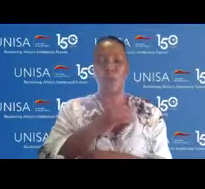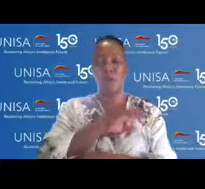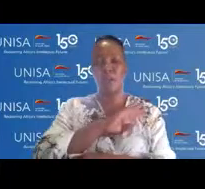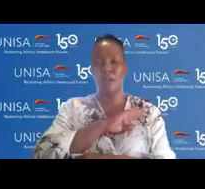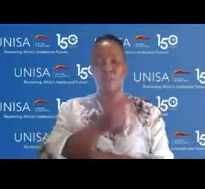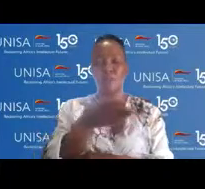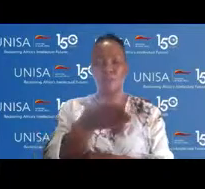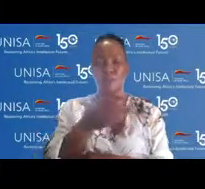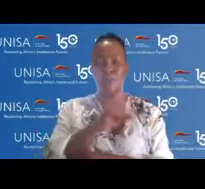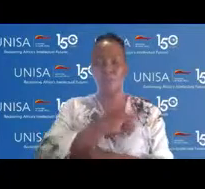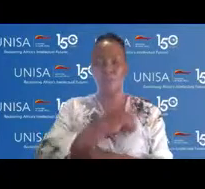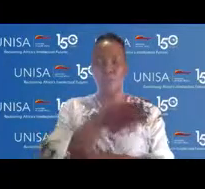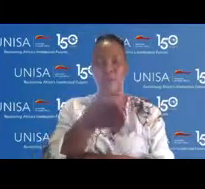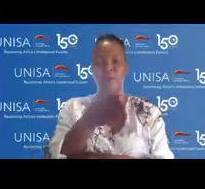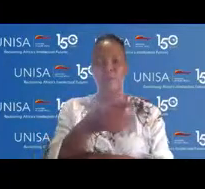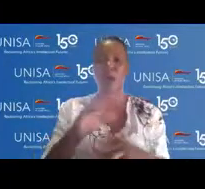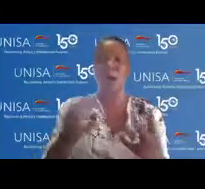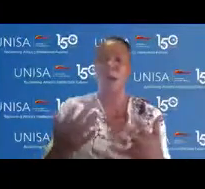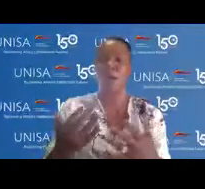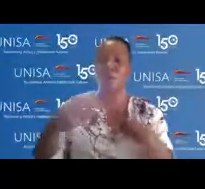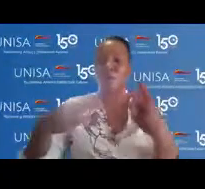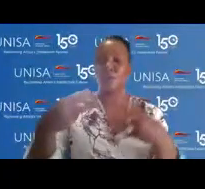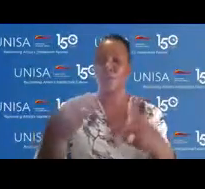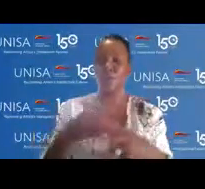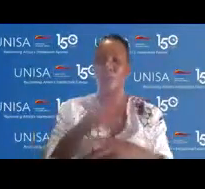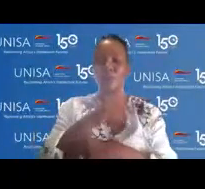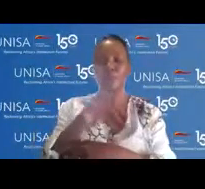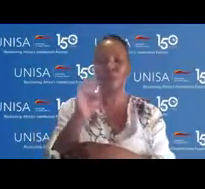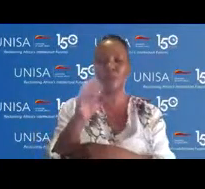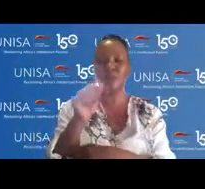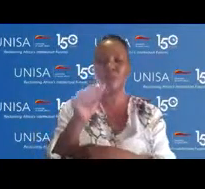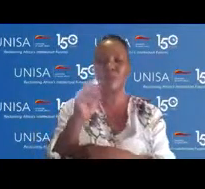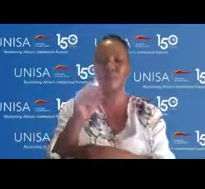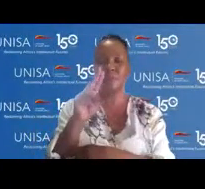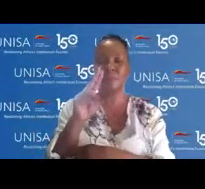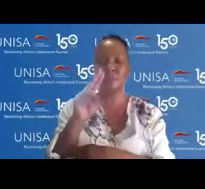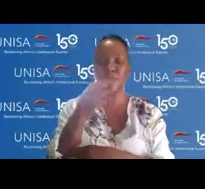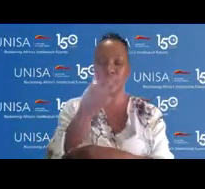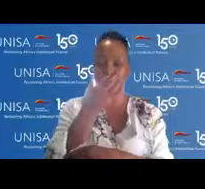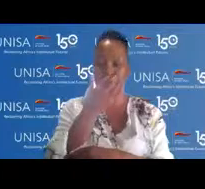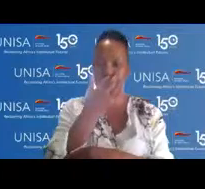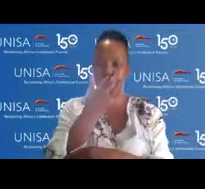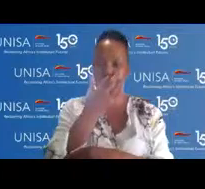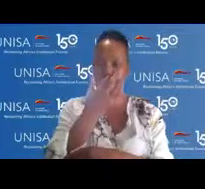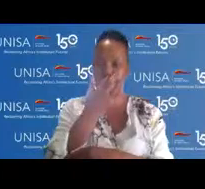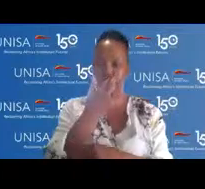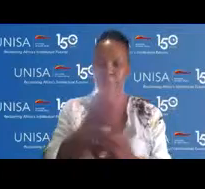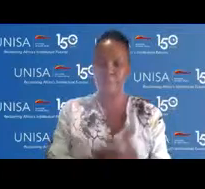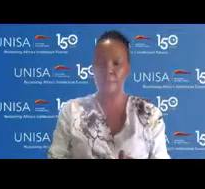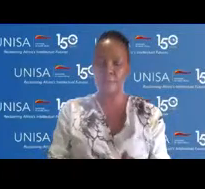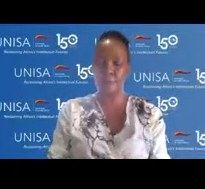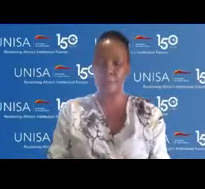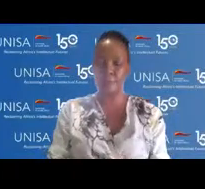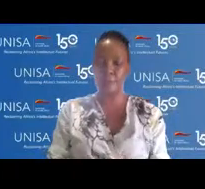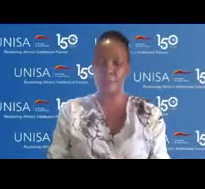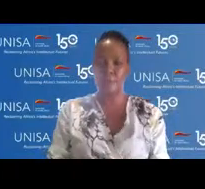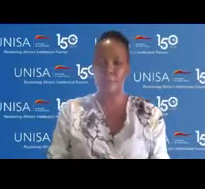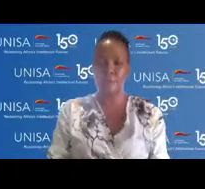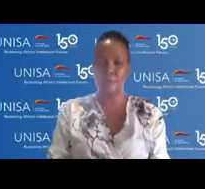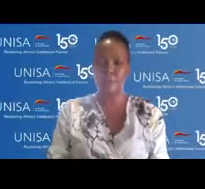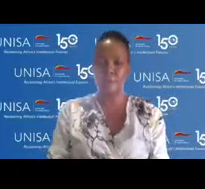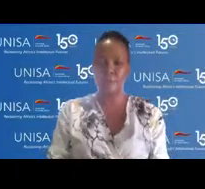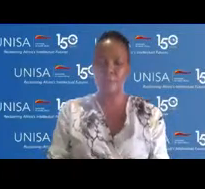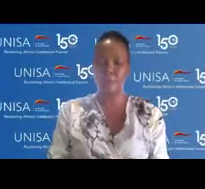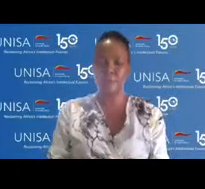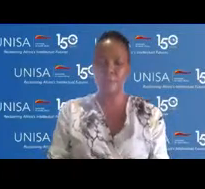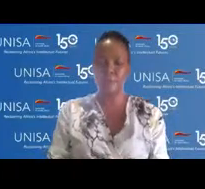this works. Now, I'm using a Samsung. What is a QR code, David? Sorry? What is a QR code? Good